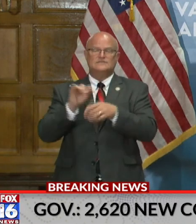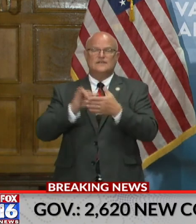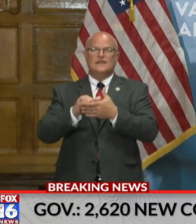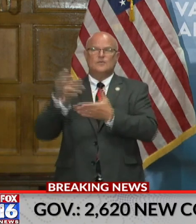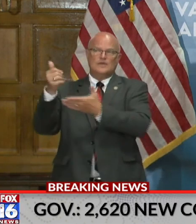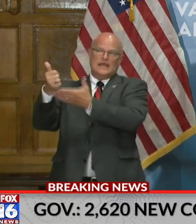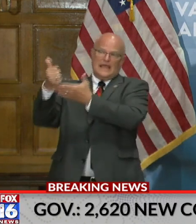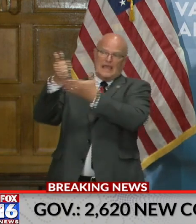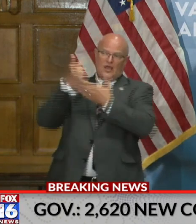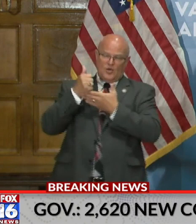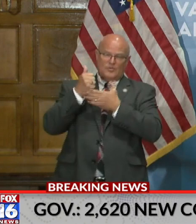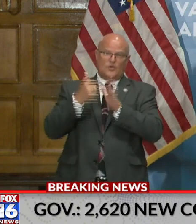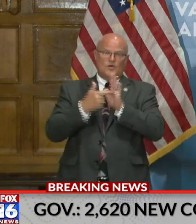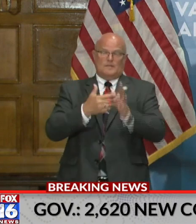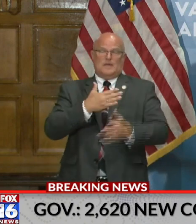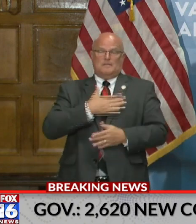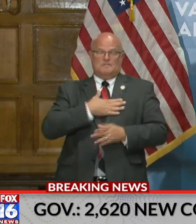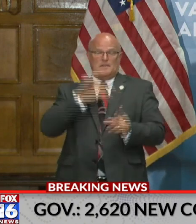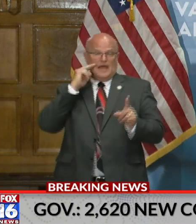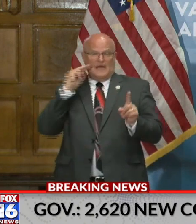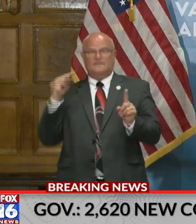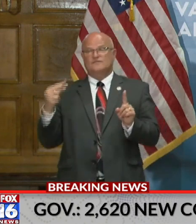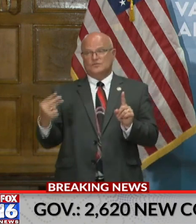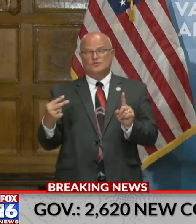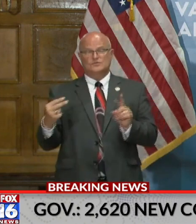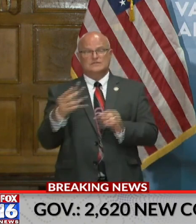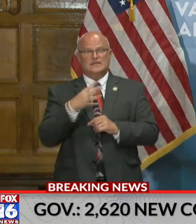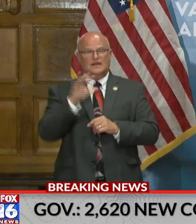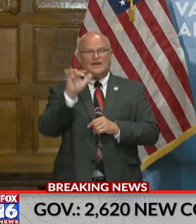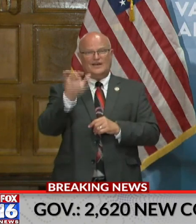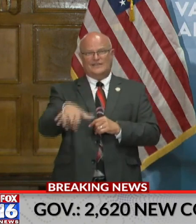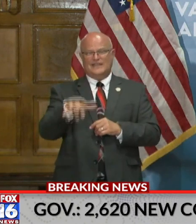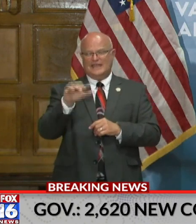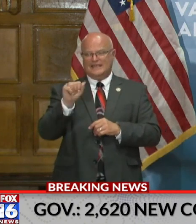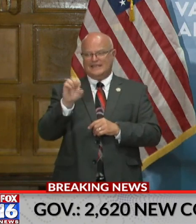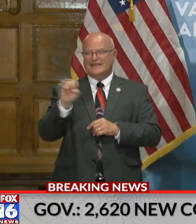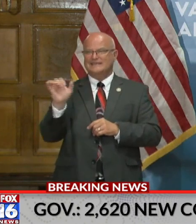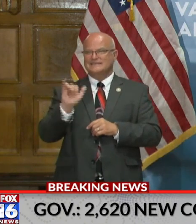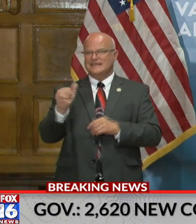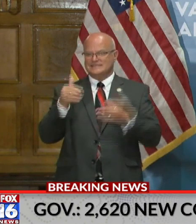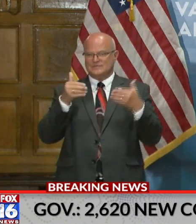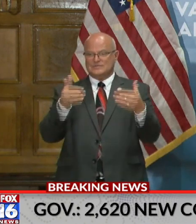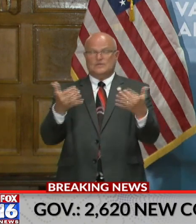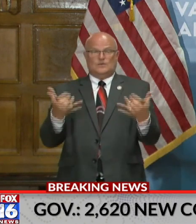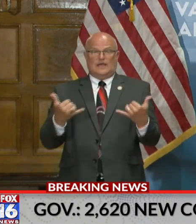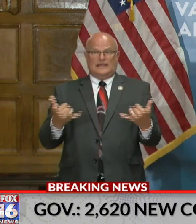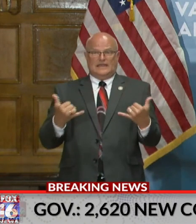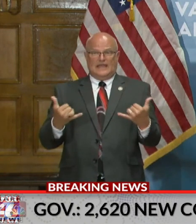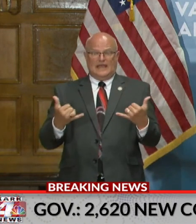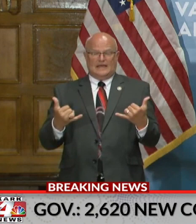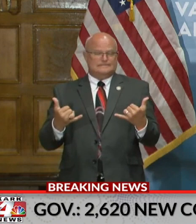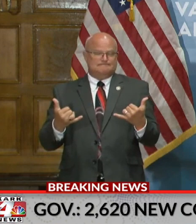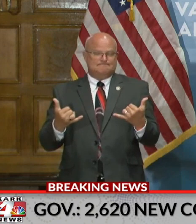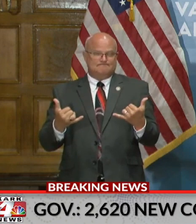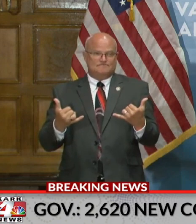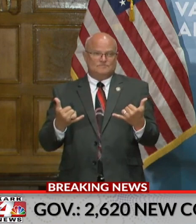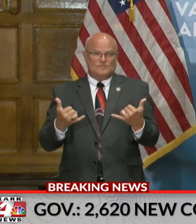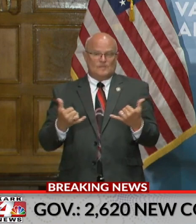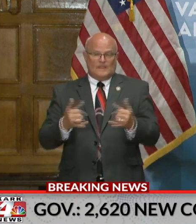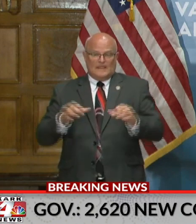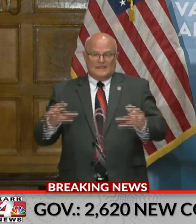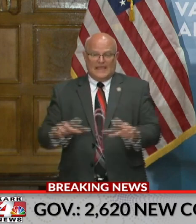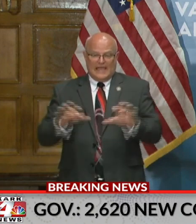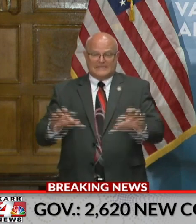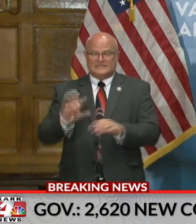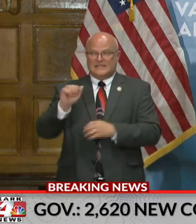will be able to represent my views on that case as it proceeds. Right now, we do not know what action